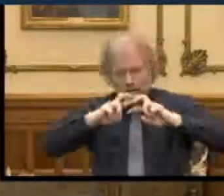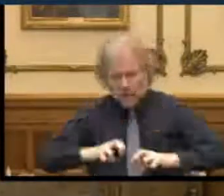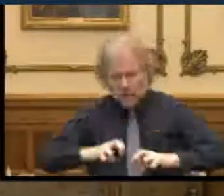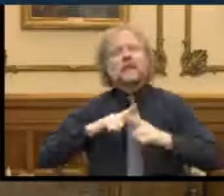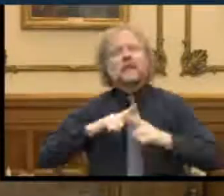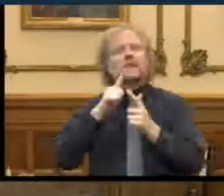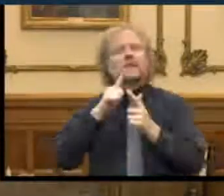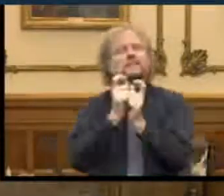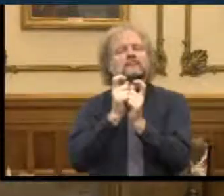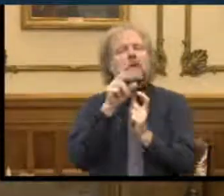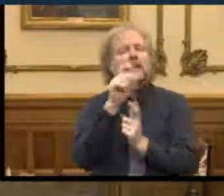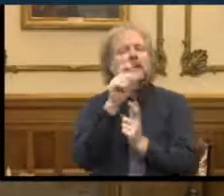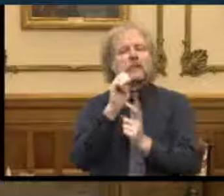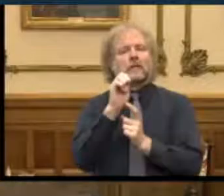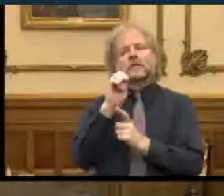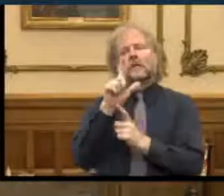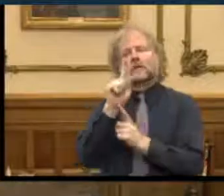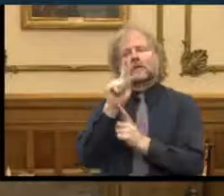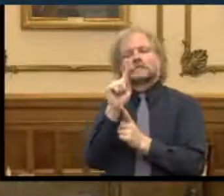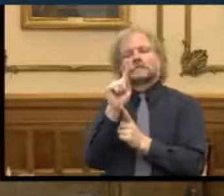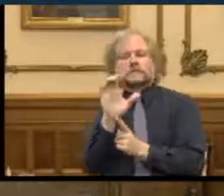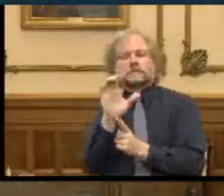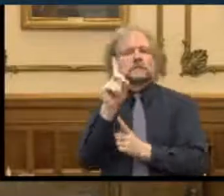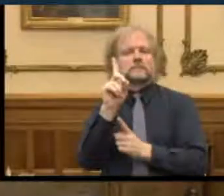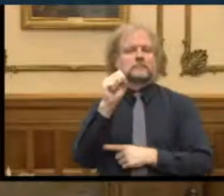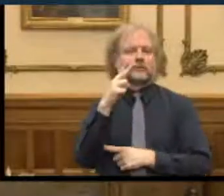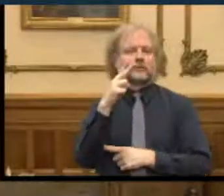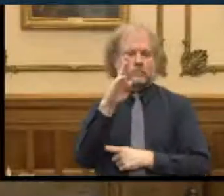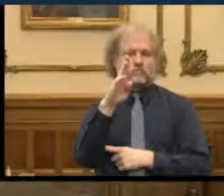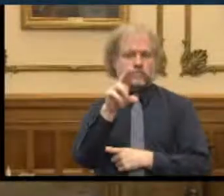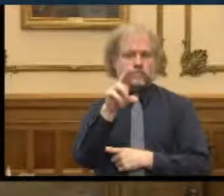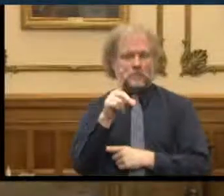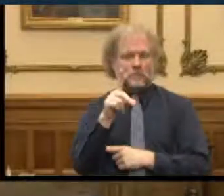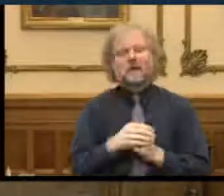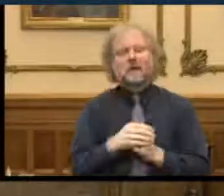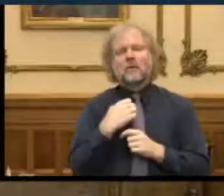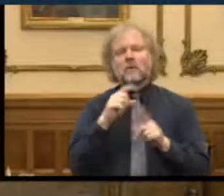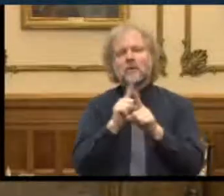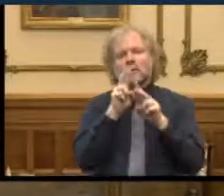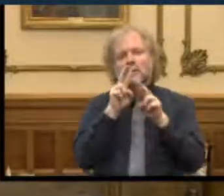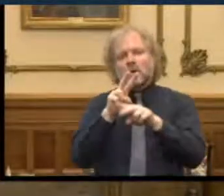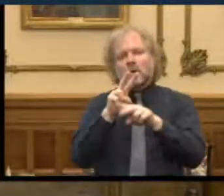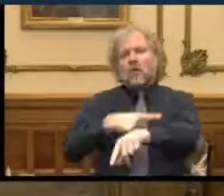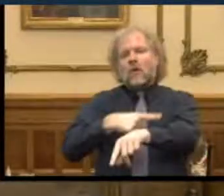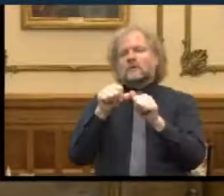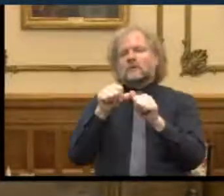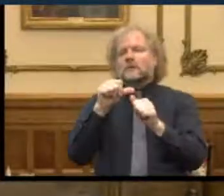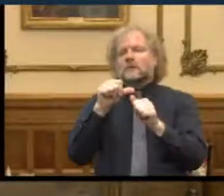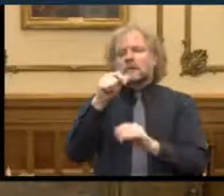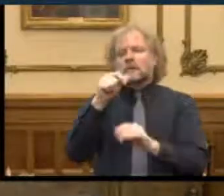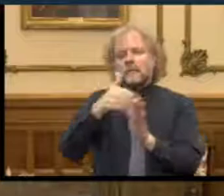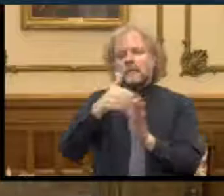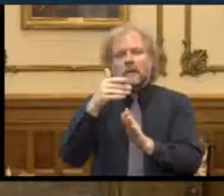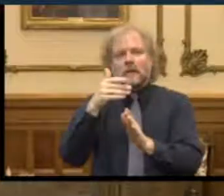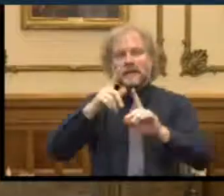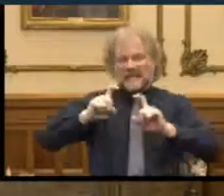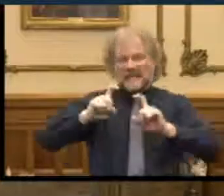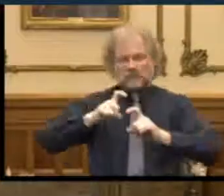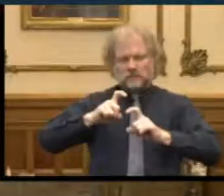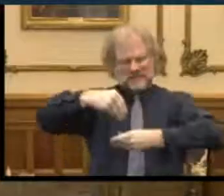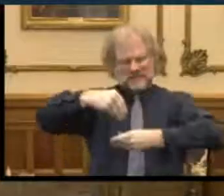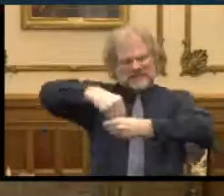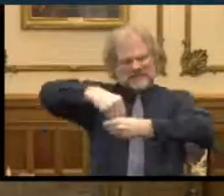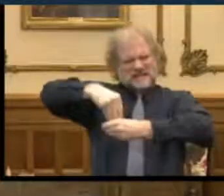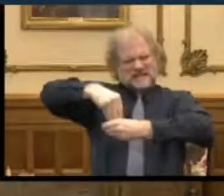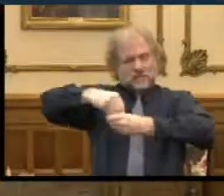the information on our long-term care dashboard. We're working on a long-range plan that enables facilities to do their testing in-house.